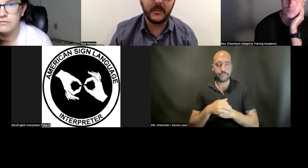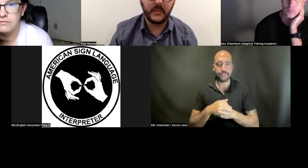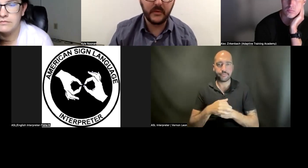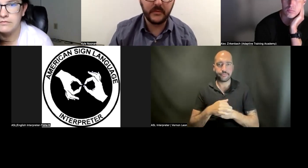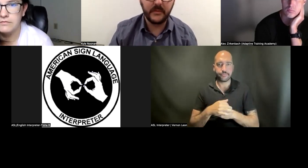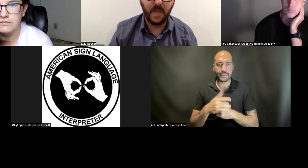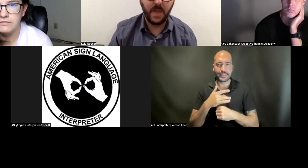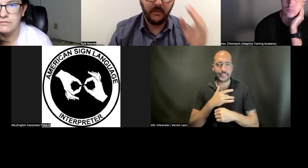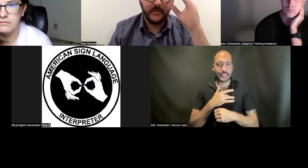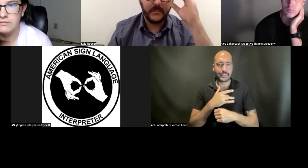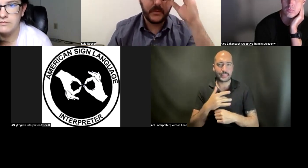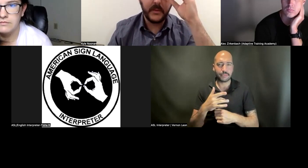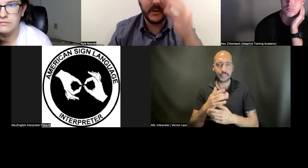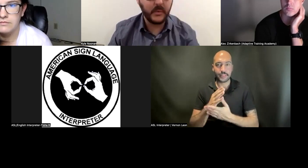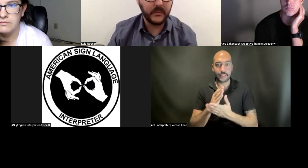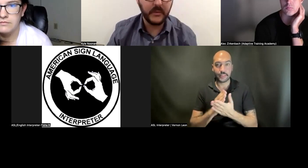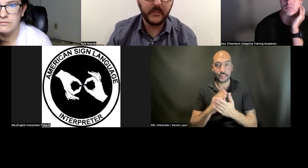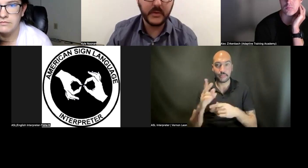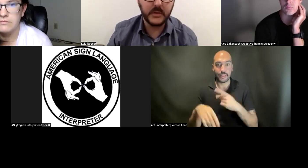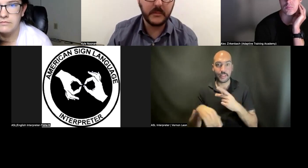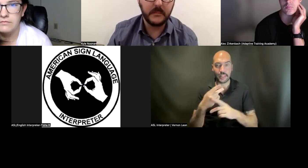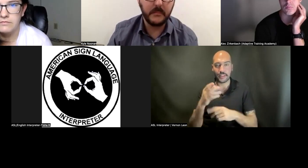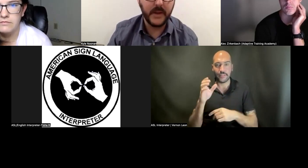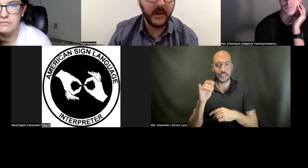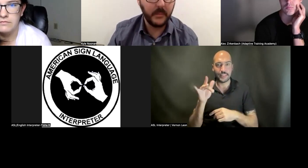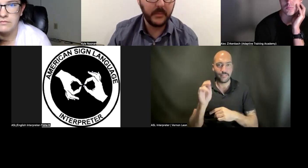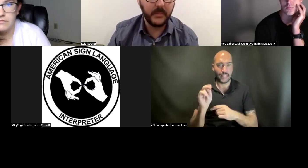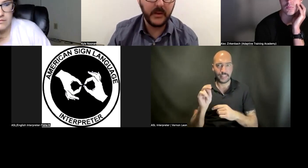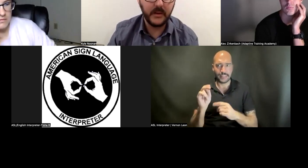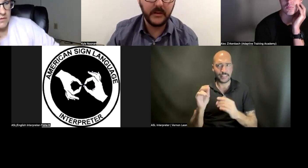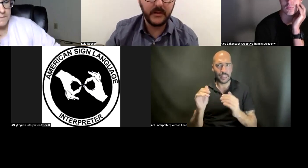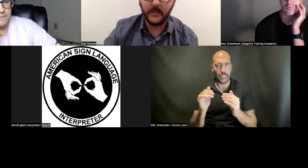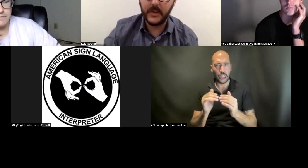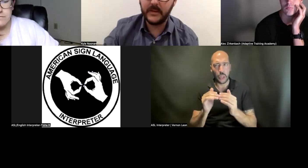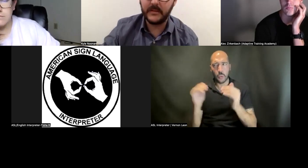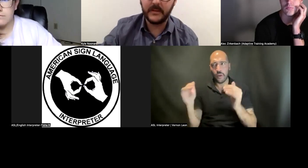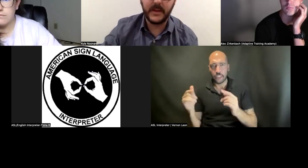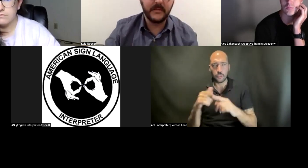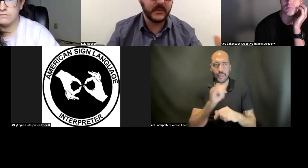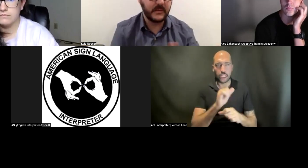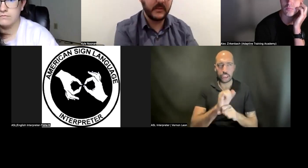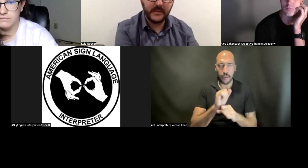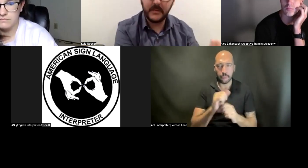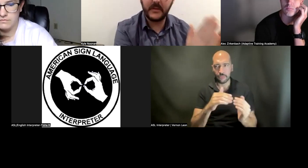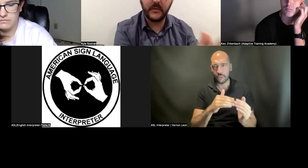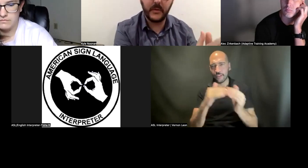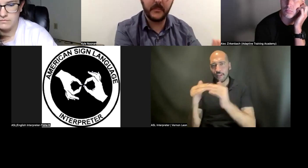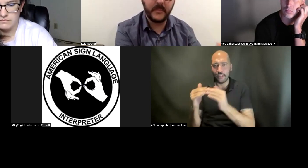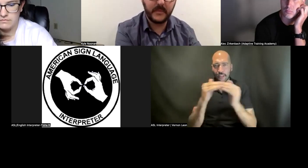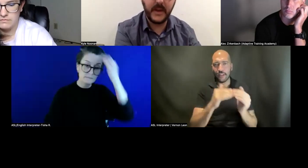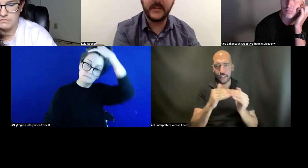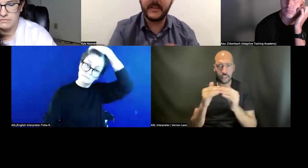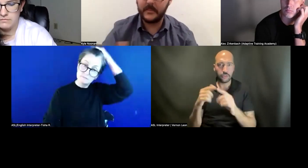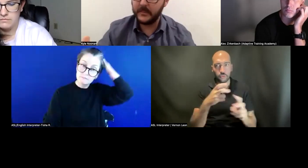typically some sort of civilian equivalent, which might help in a way to kind of just go